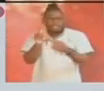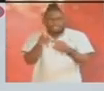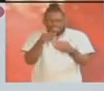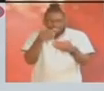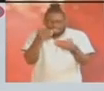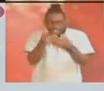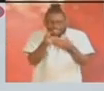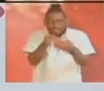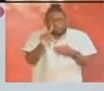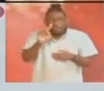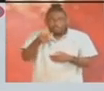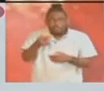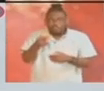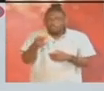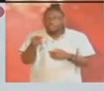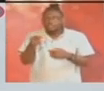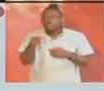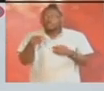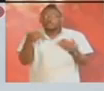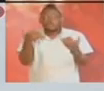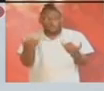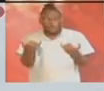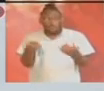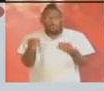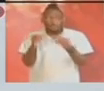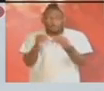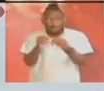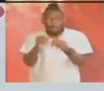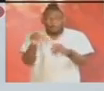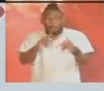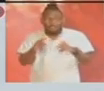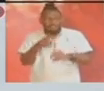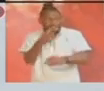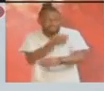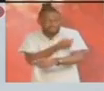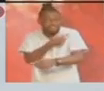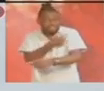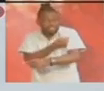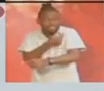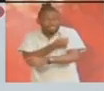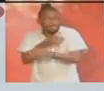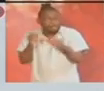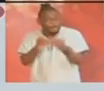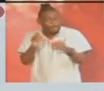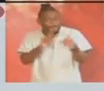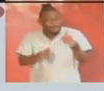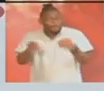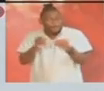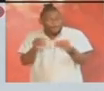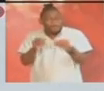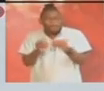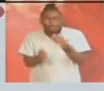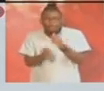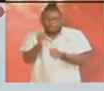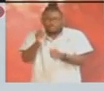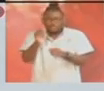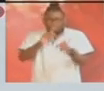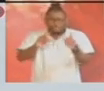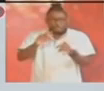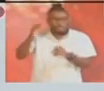in excess of that. I will also like to confirm what most people already know. Thanks to